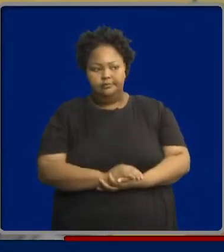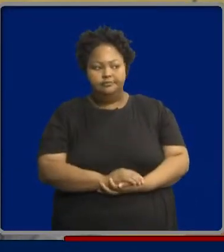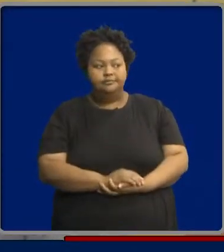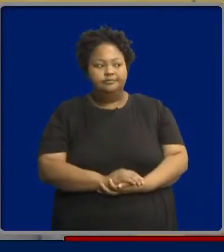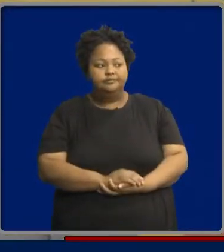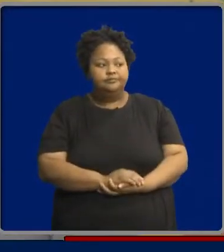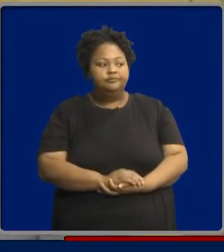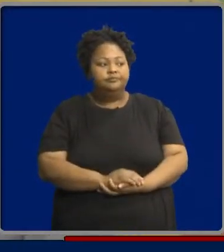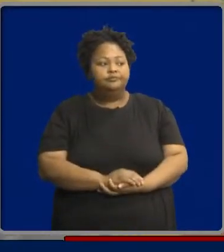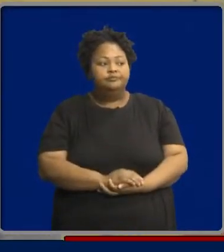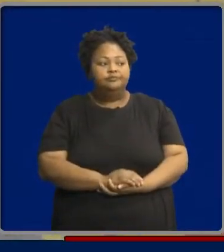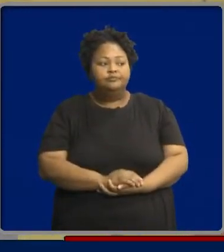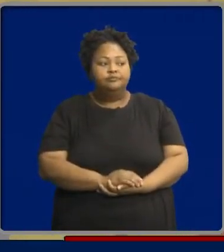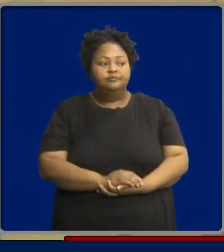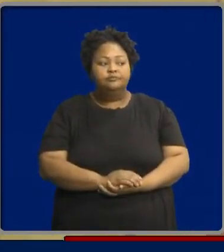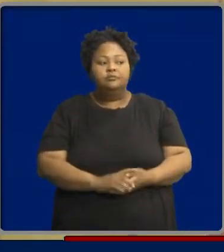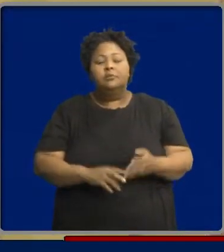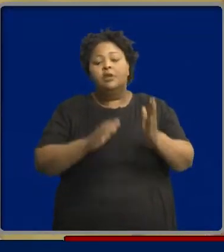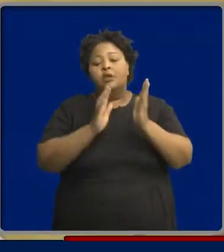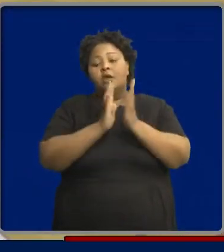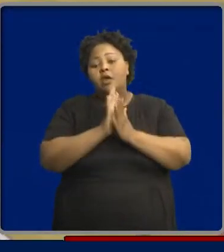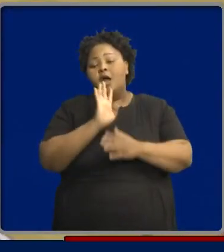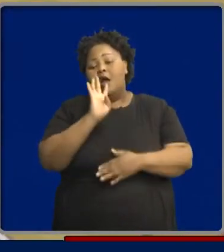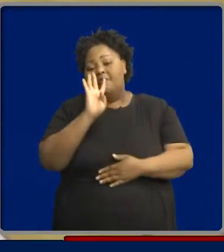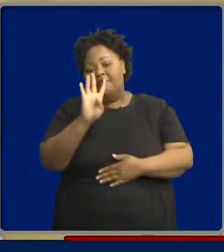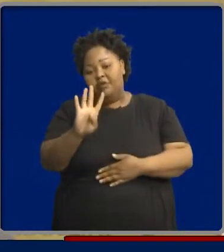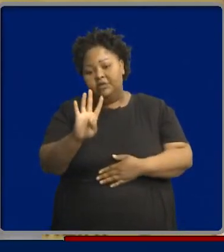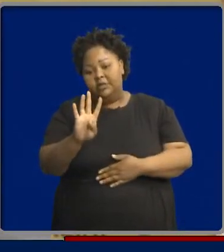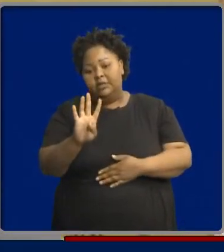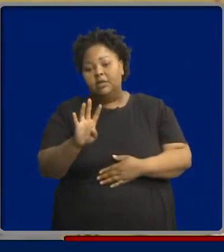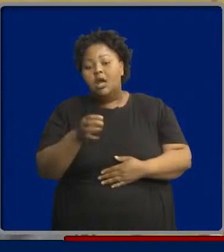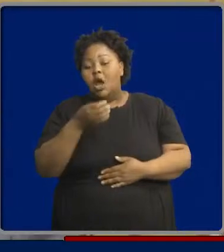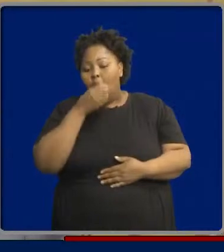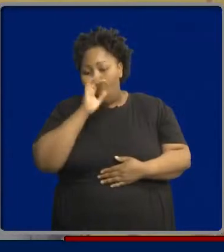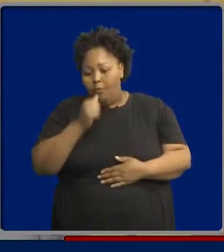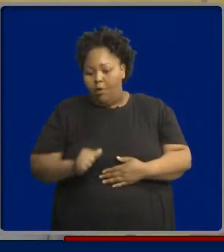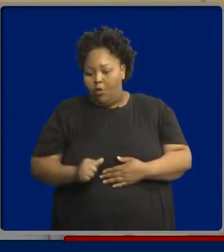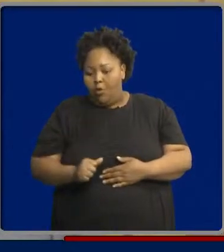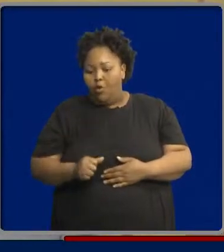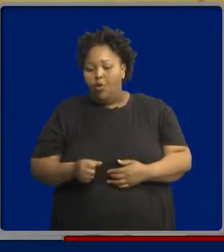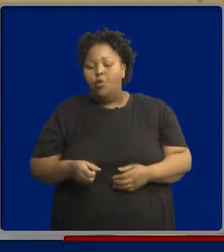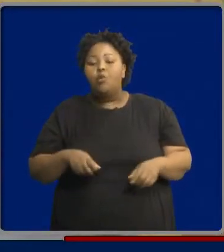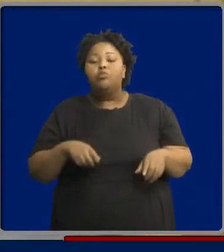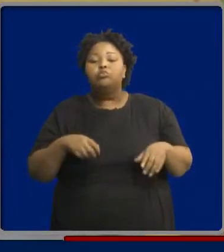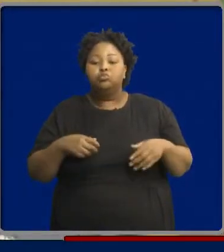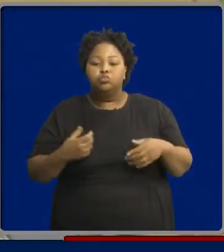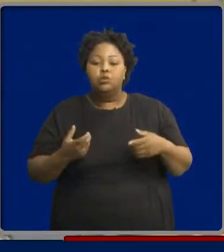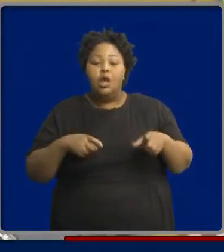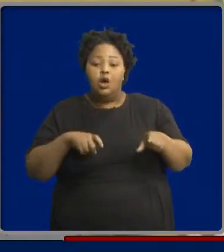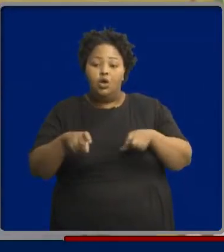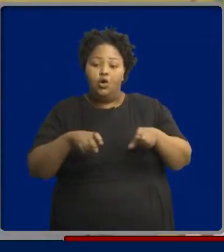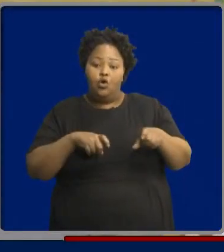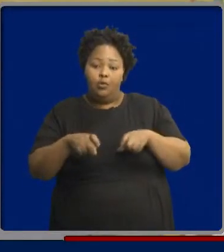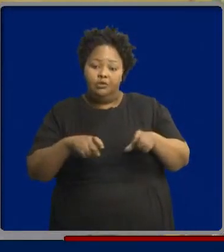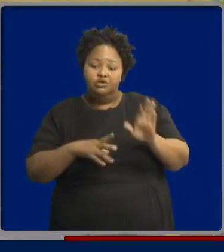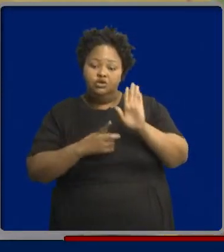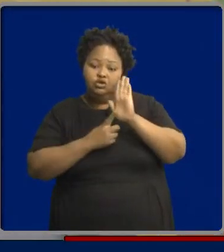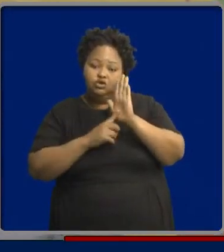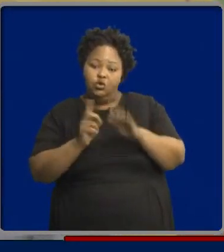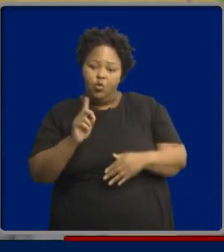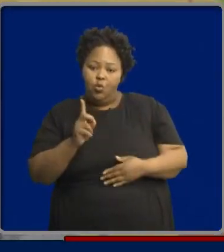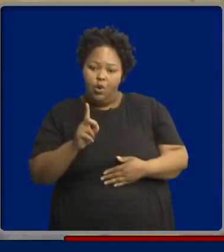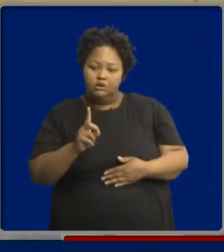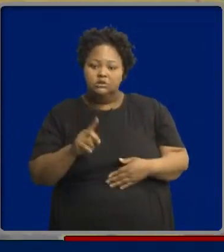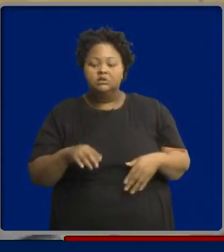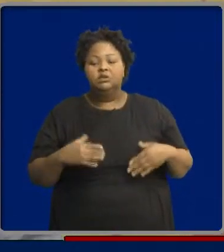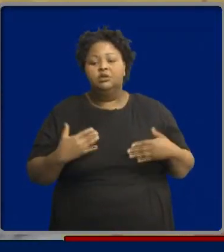The 14th Kwamakoko Legacy Run adds fuel to this fire. It energizes the momentum we are building towards a more active